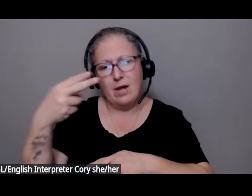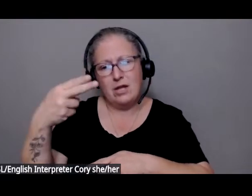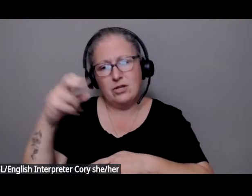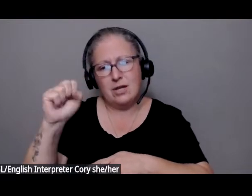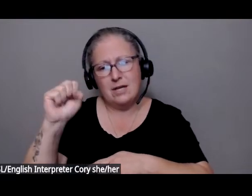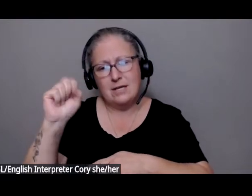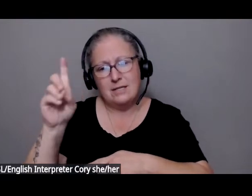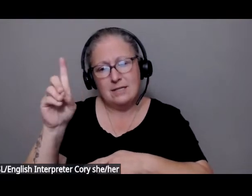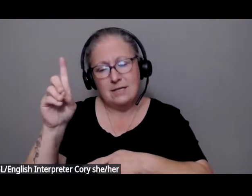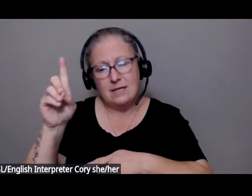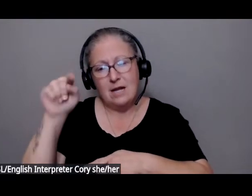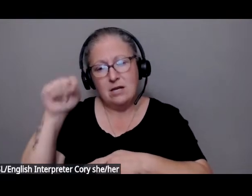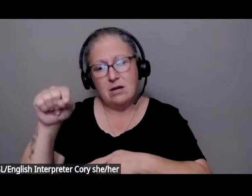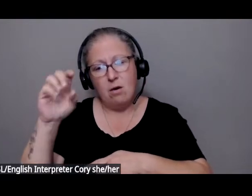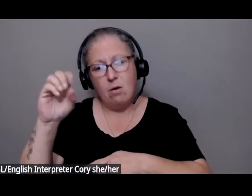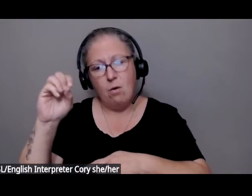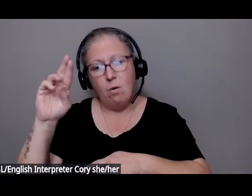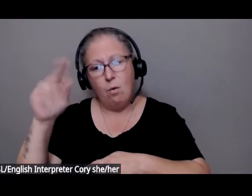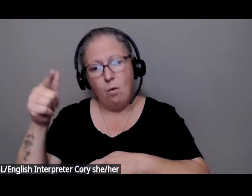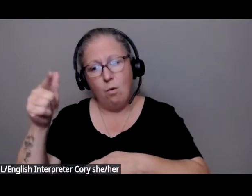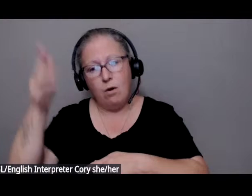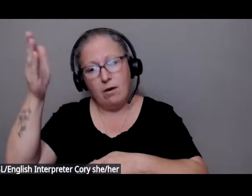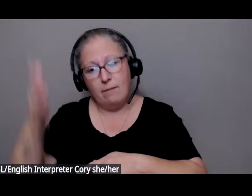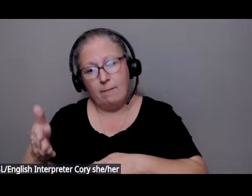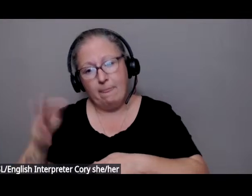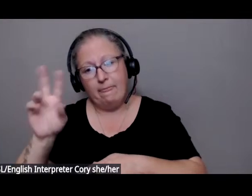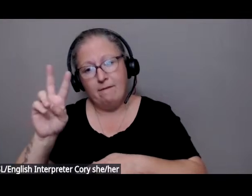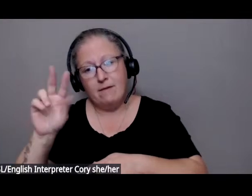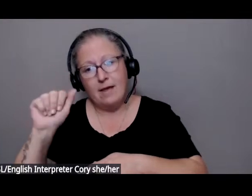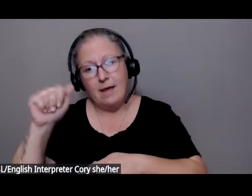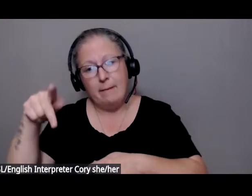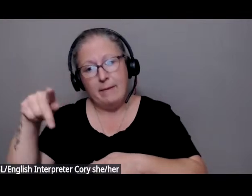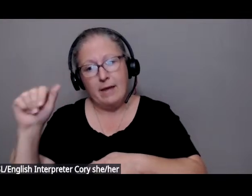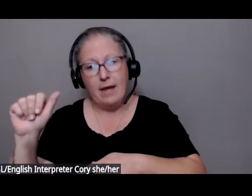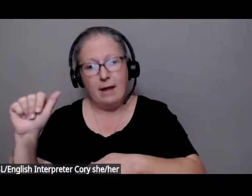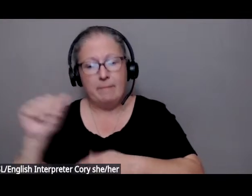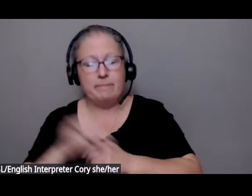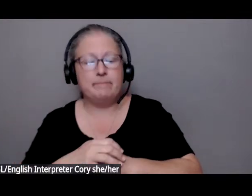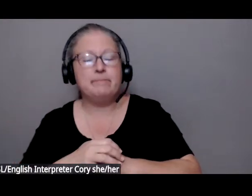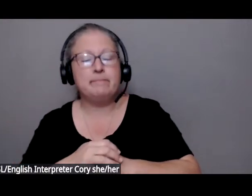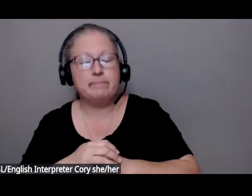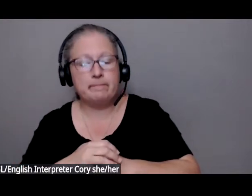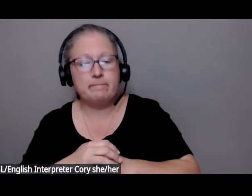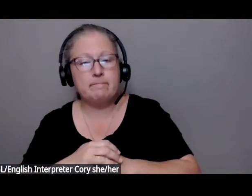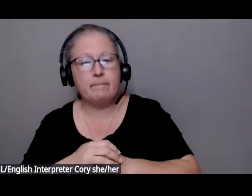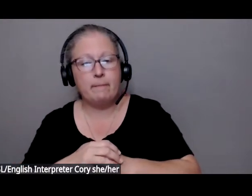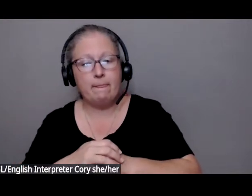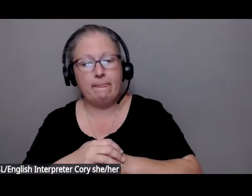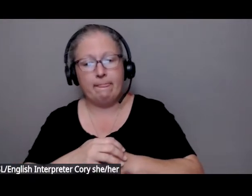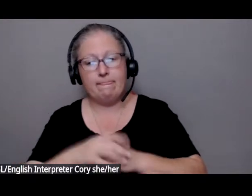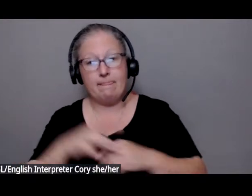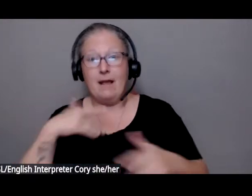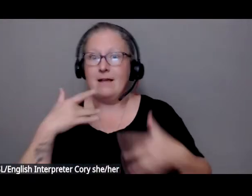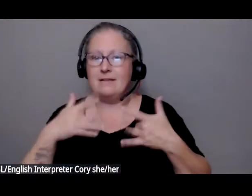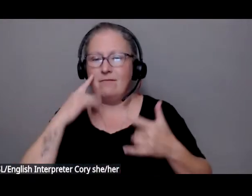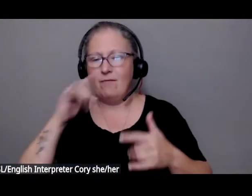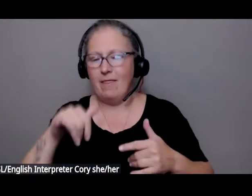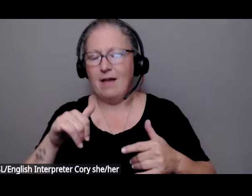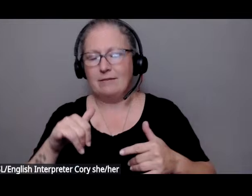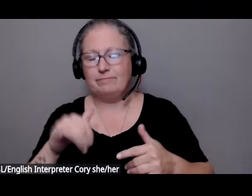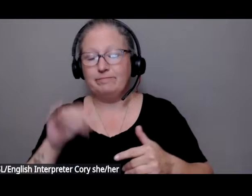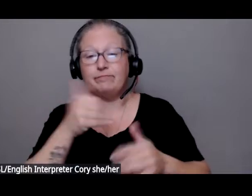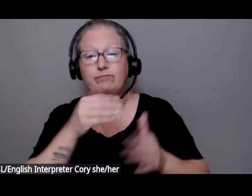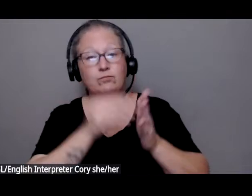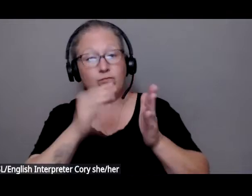www.smuhsd.org/VAPA or VAPA. So really exciting stuff, and our students